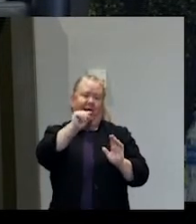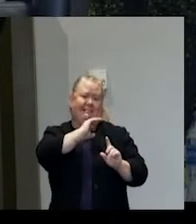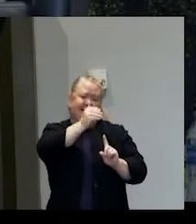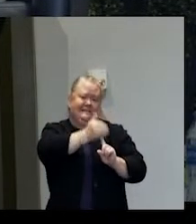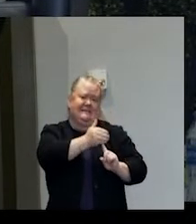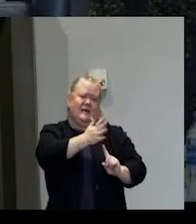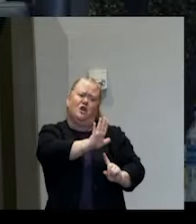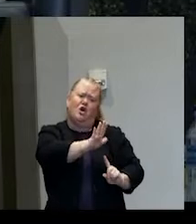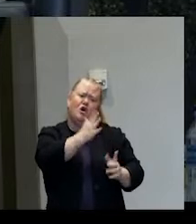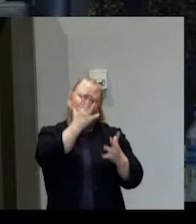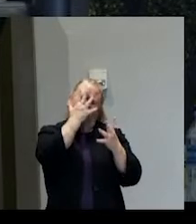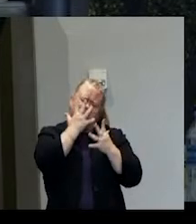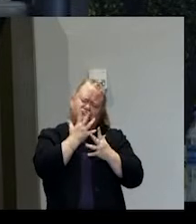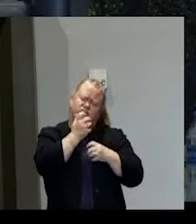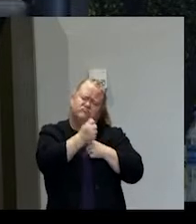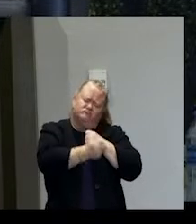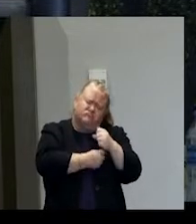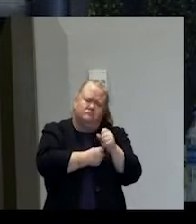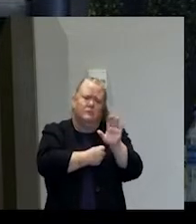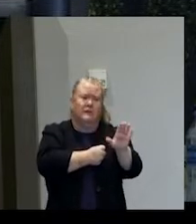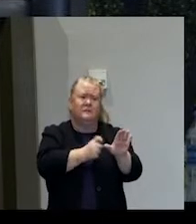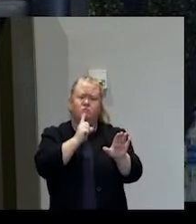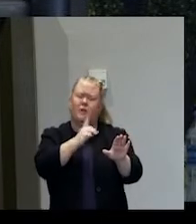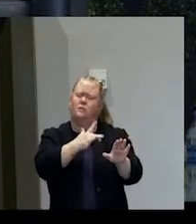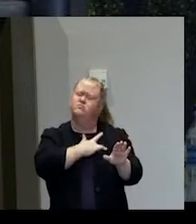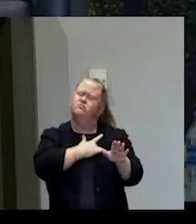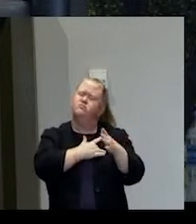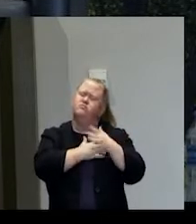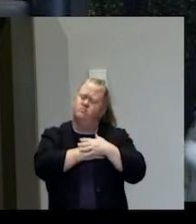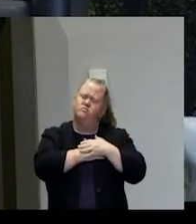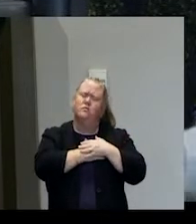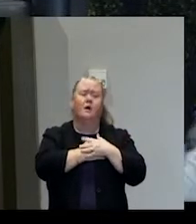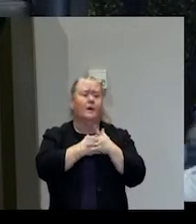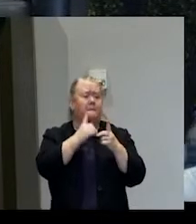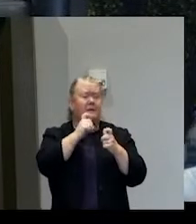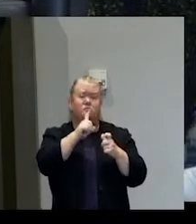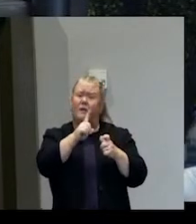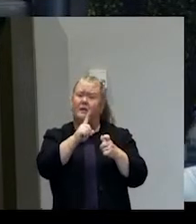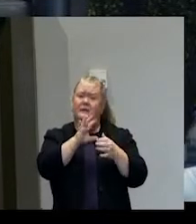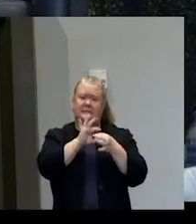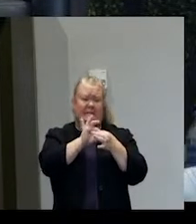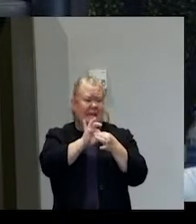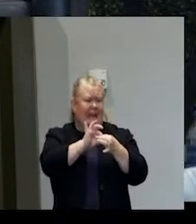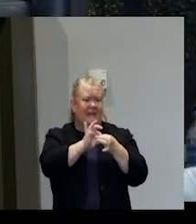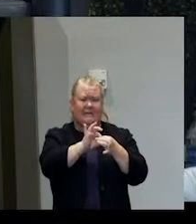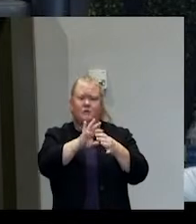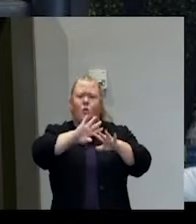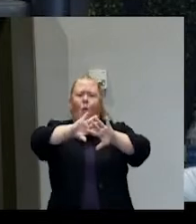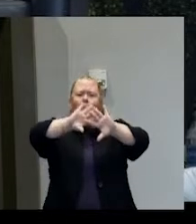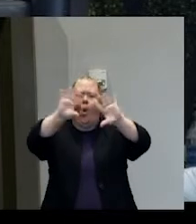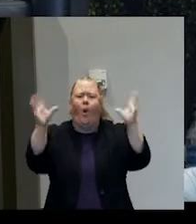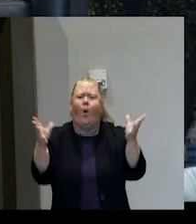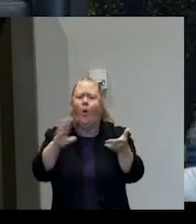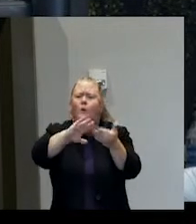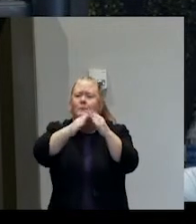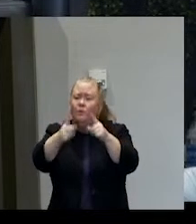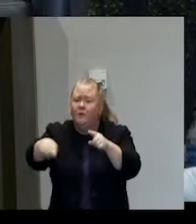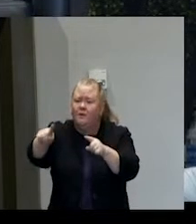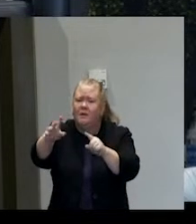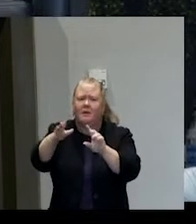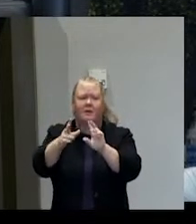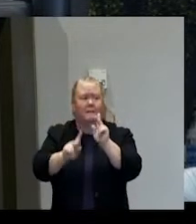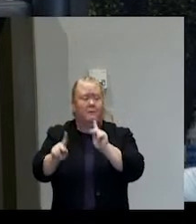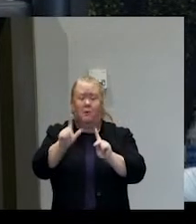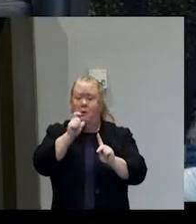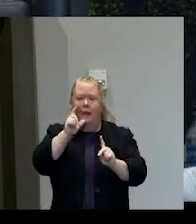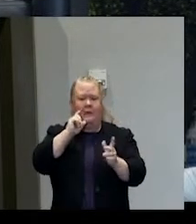sadness, which was very cathartic because it was connecting to an entire community of people that I didn't